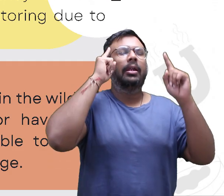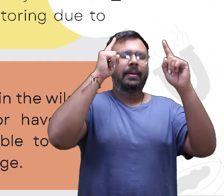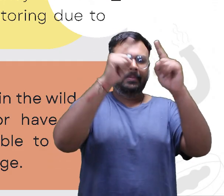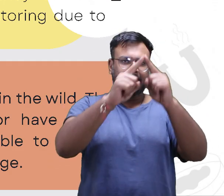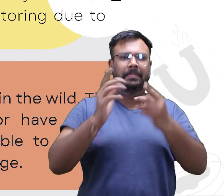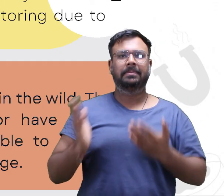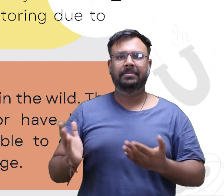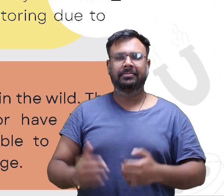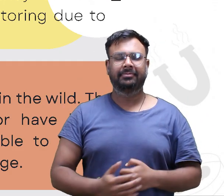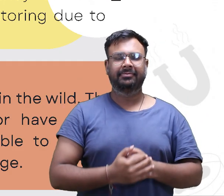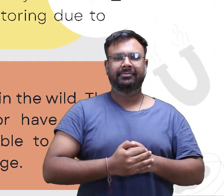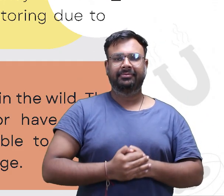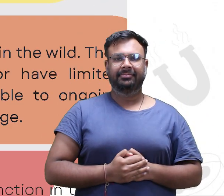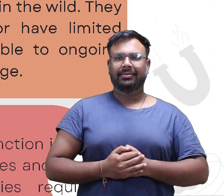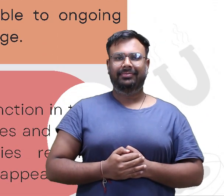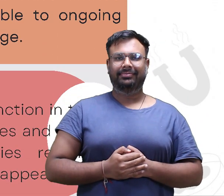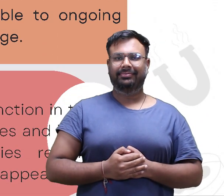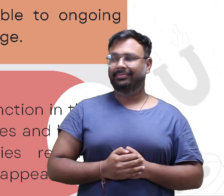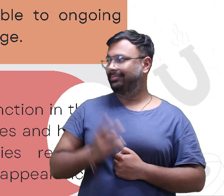proximity to the threat levels.